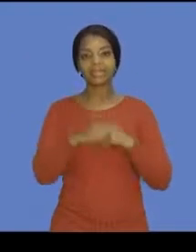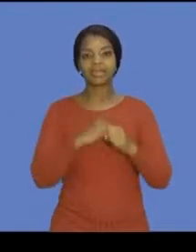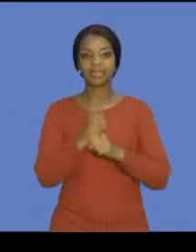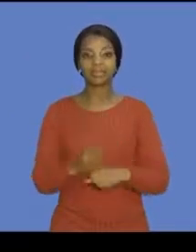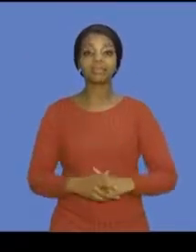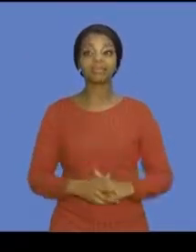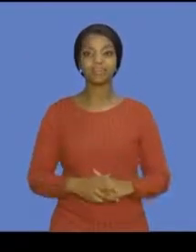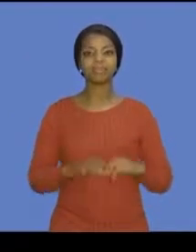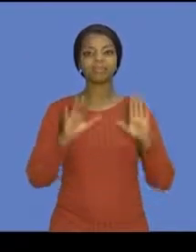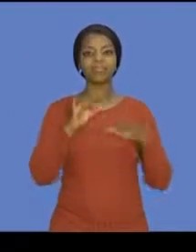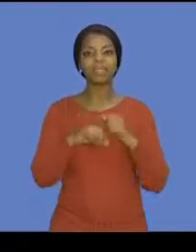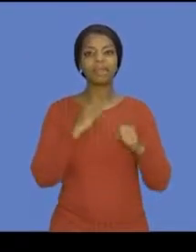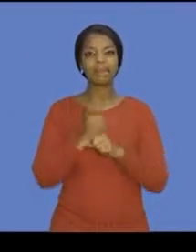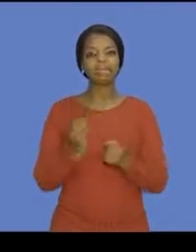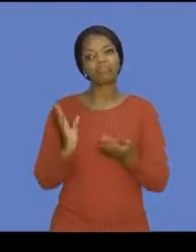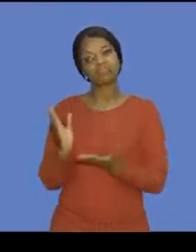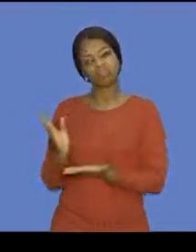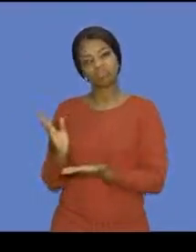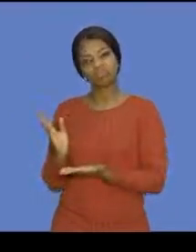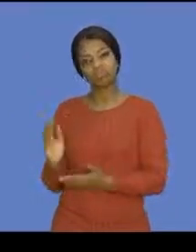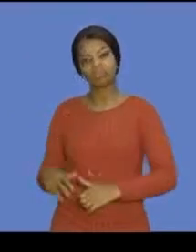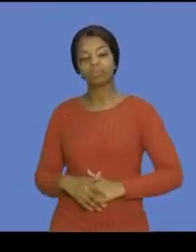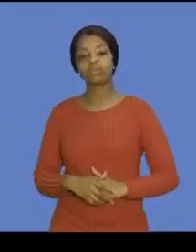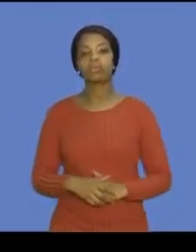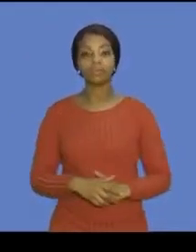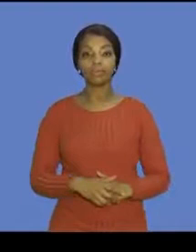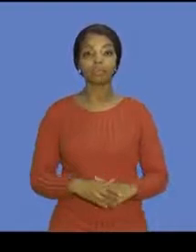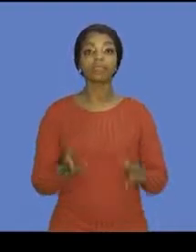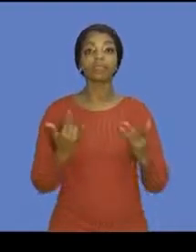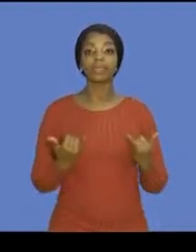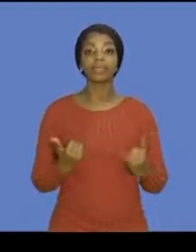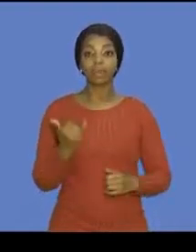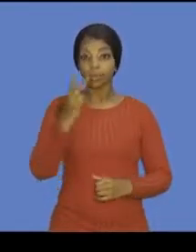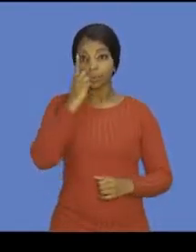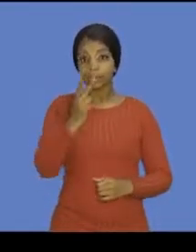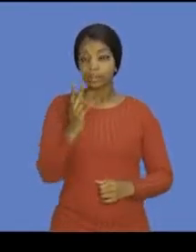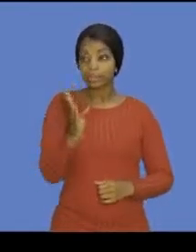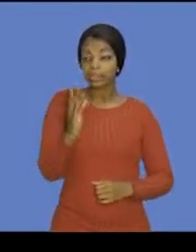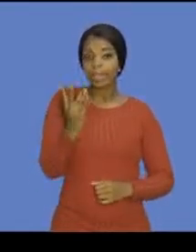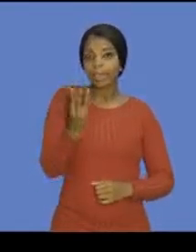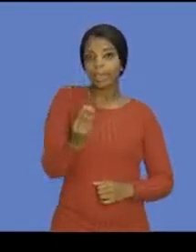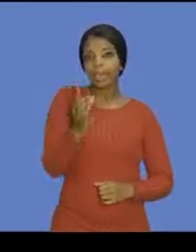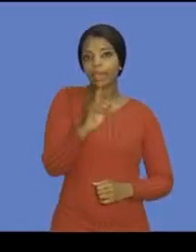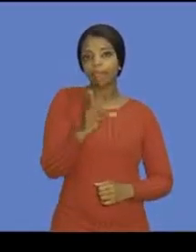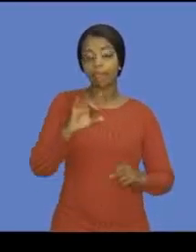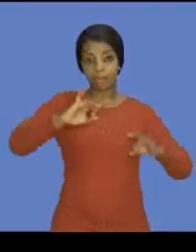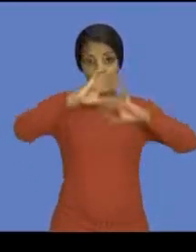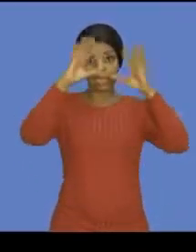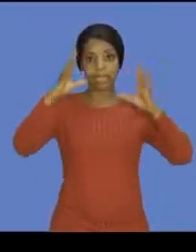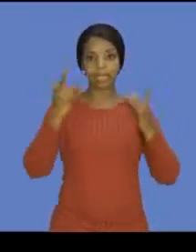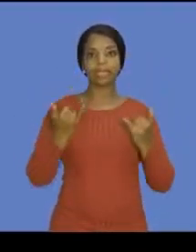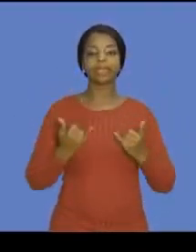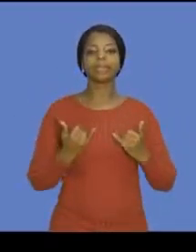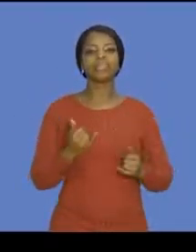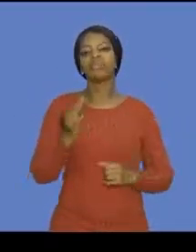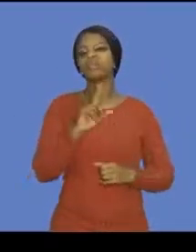10-year trend, the graph will look something like this. Now you can see, I can now see a clearer trend in terms of what